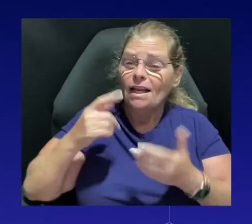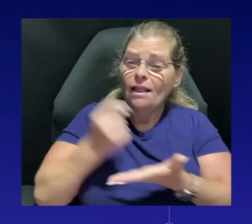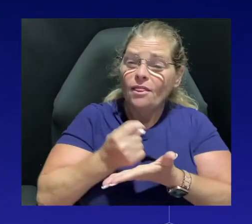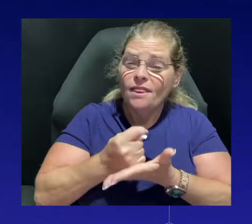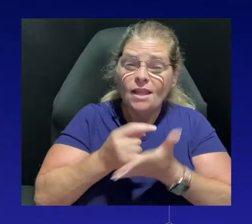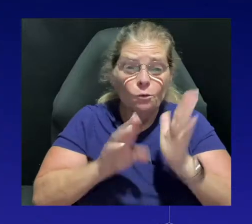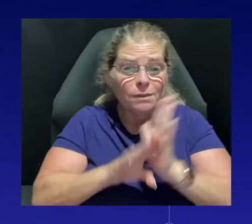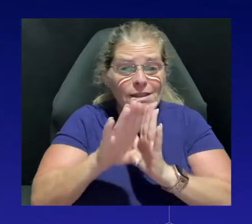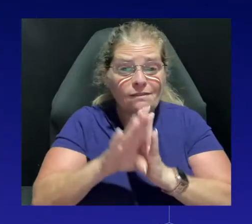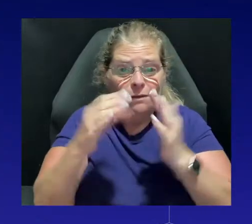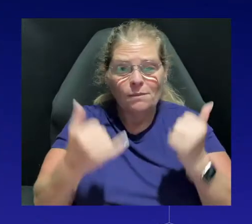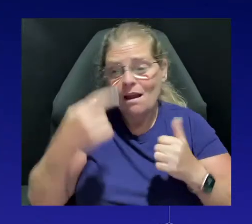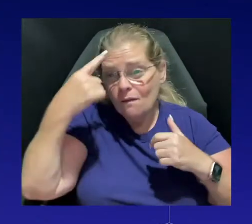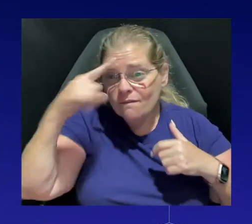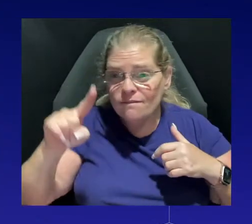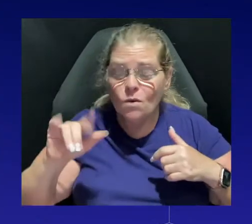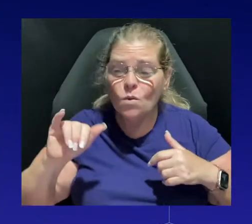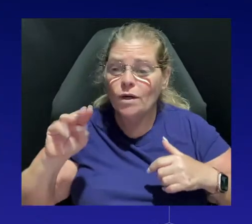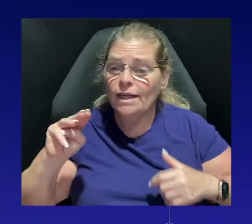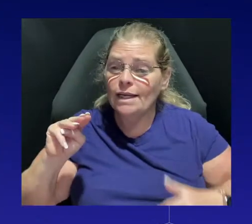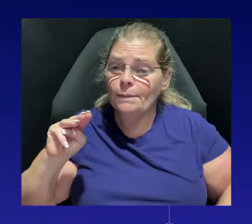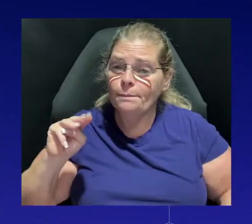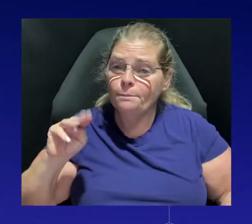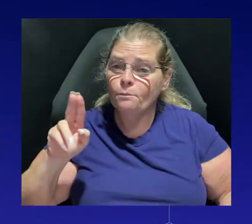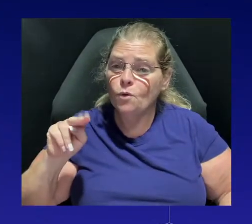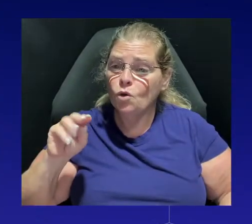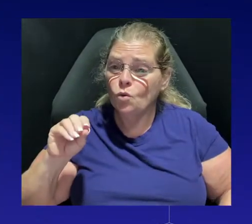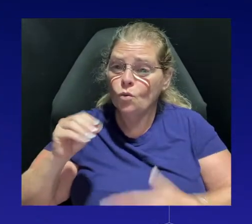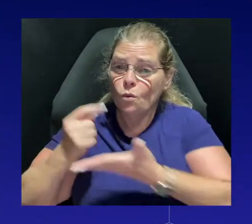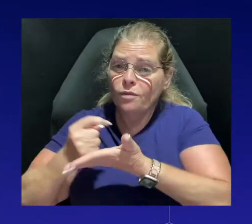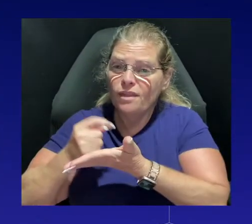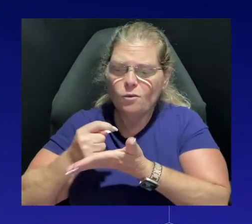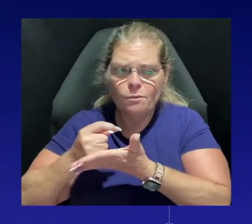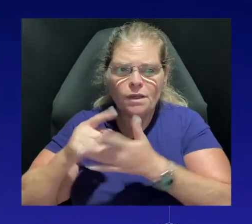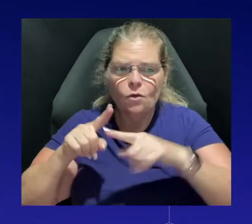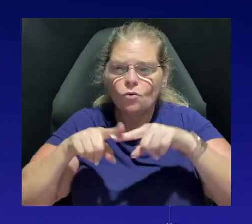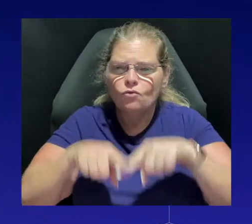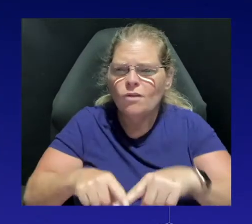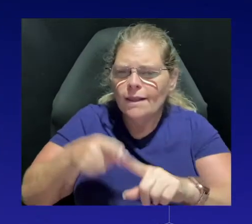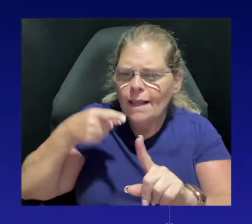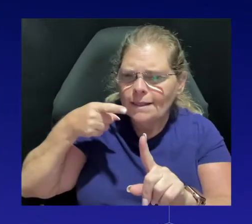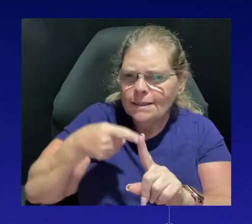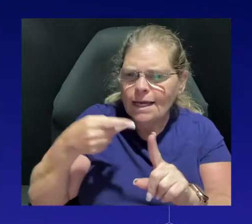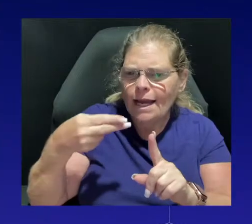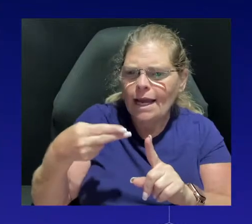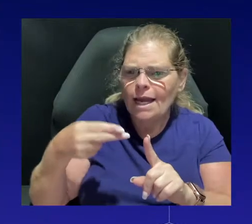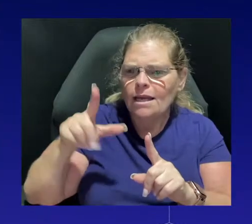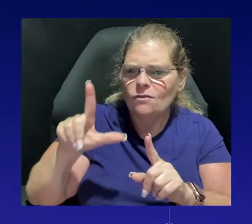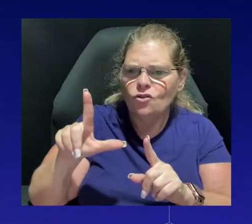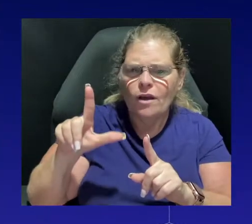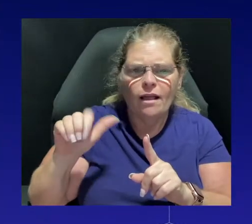for immunotherapies rely on this specific HLA